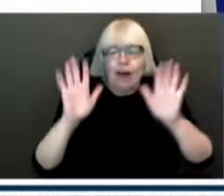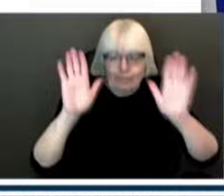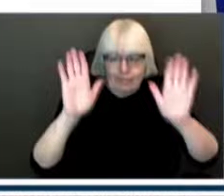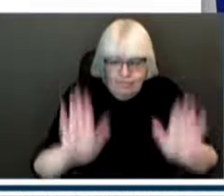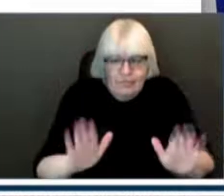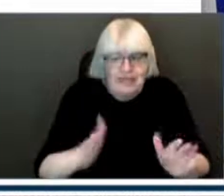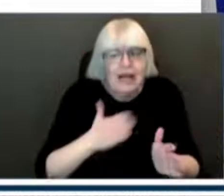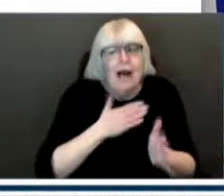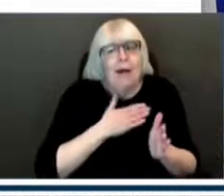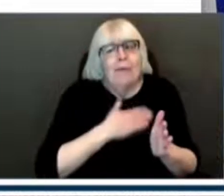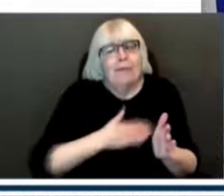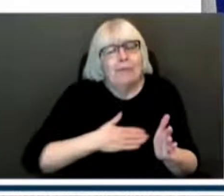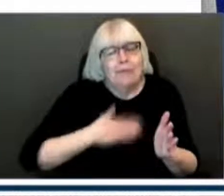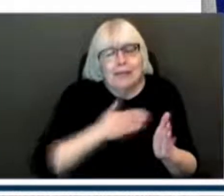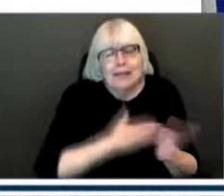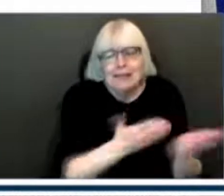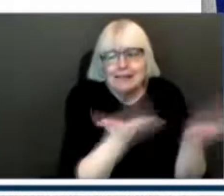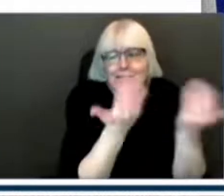we respect you.